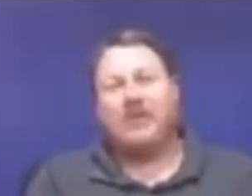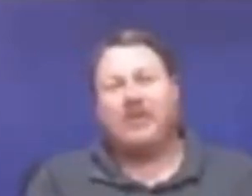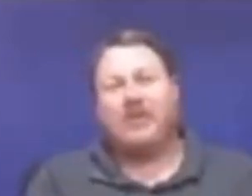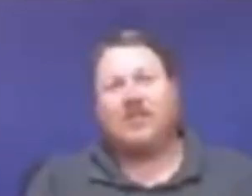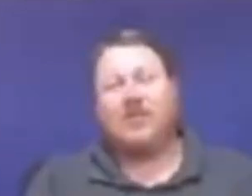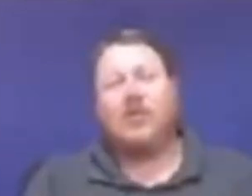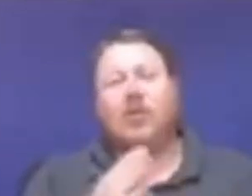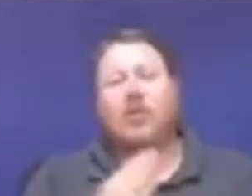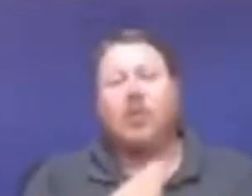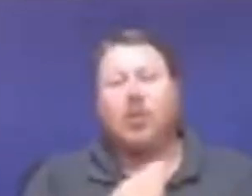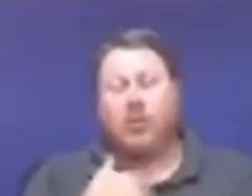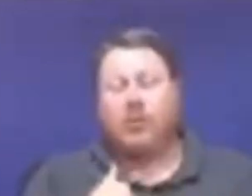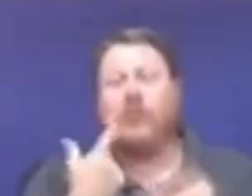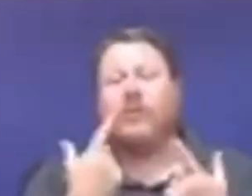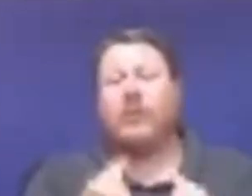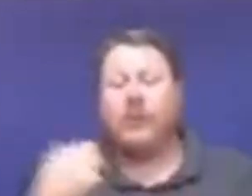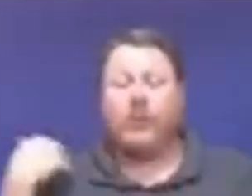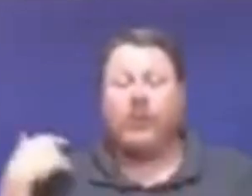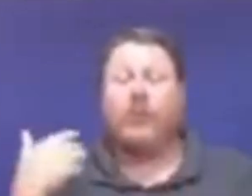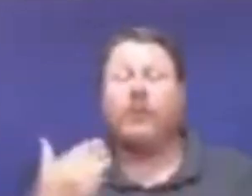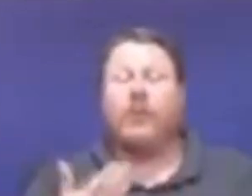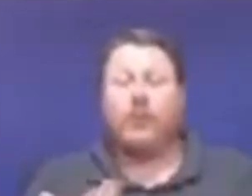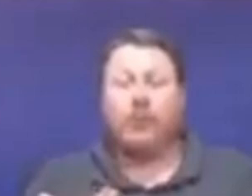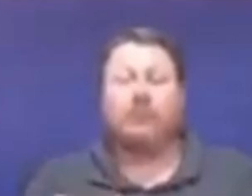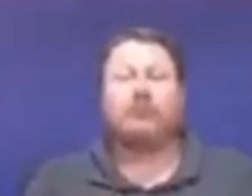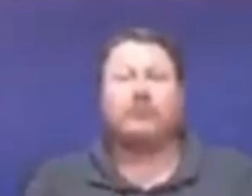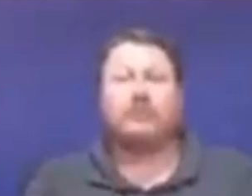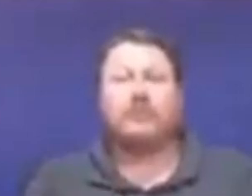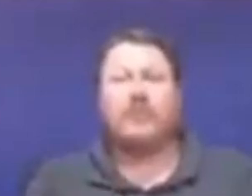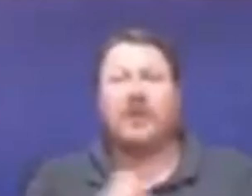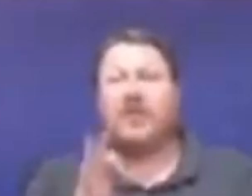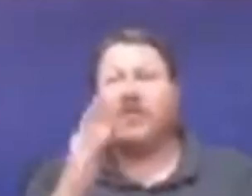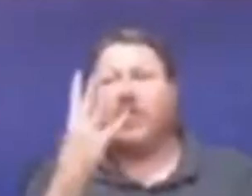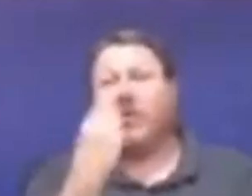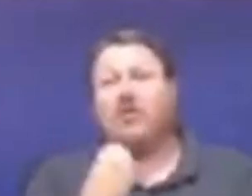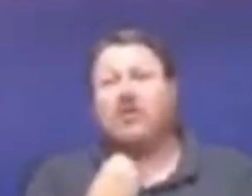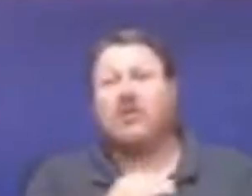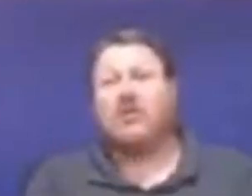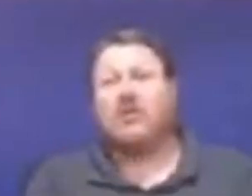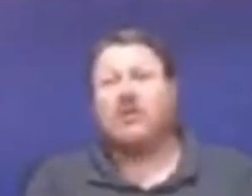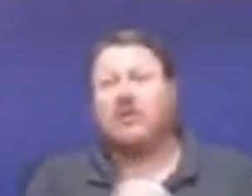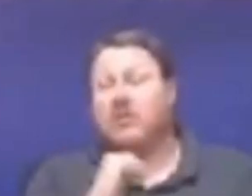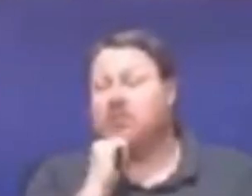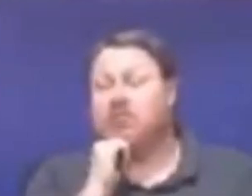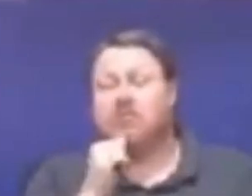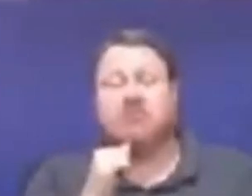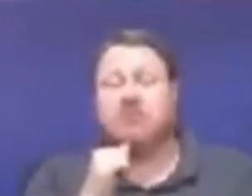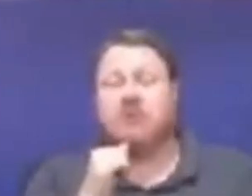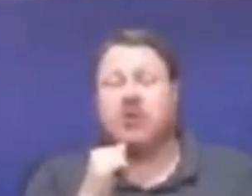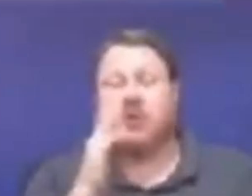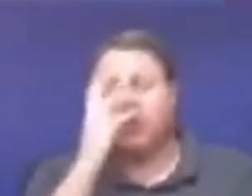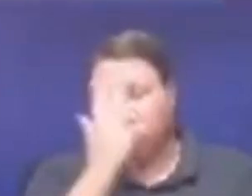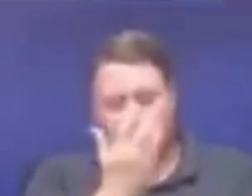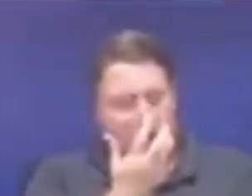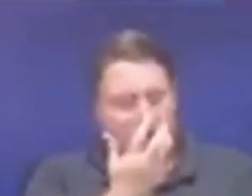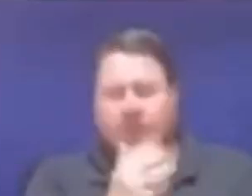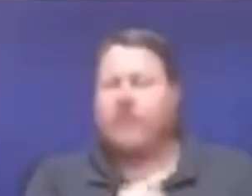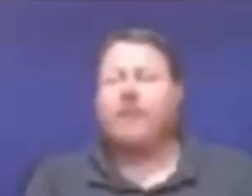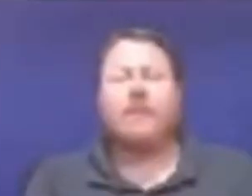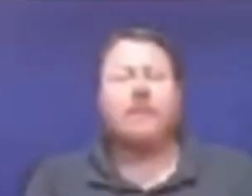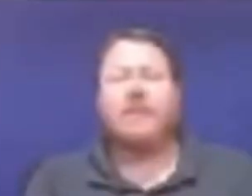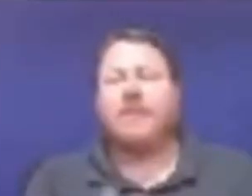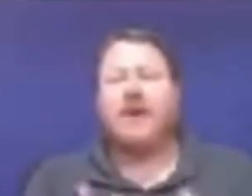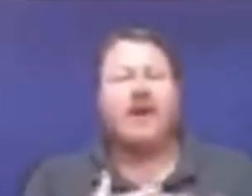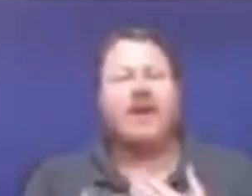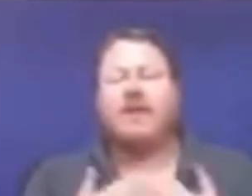The work that I've done, if you ask me, I'm not ashamed of anything that I